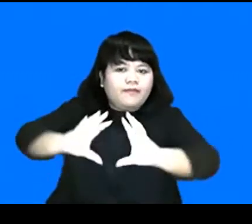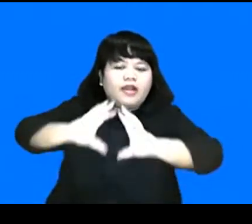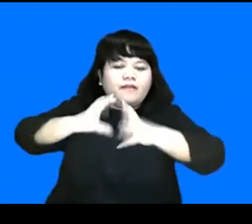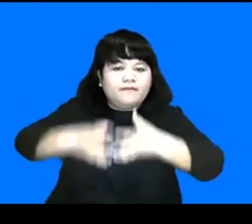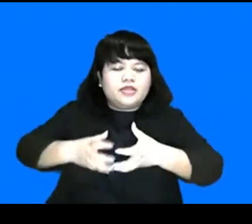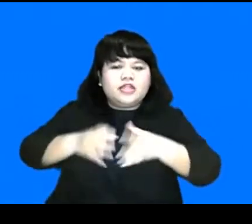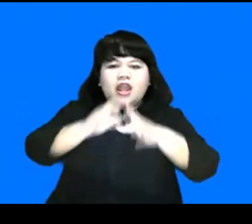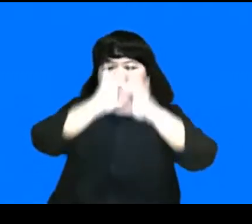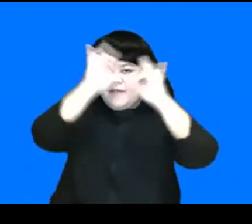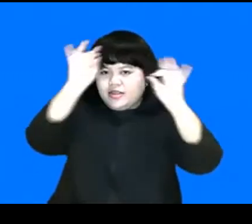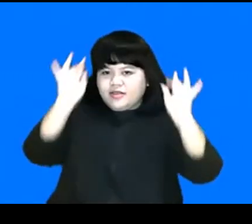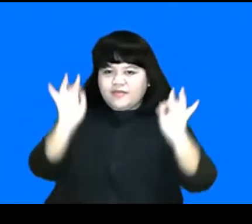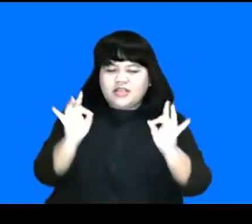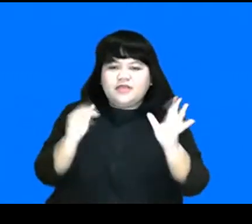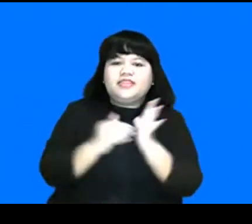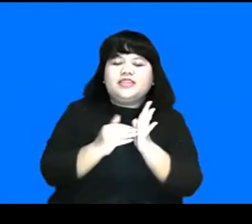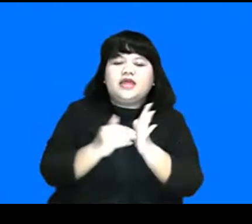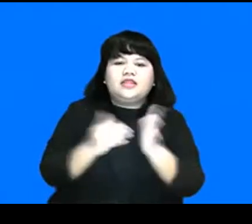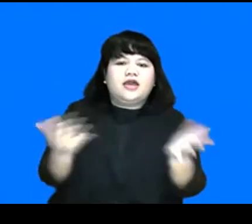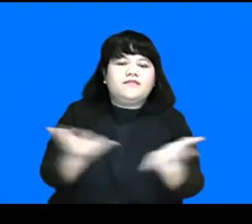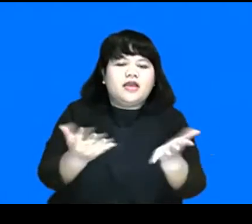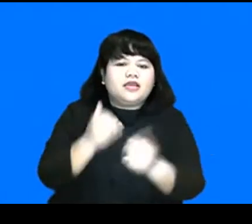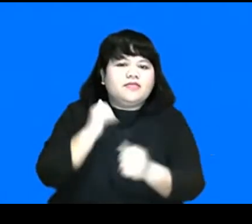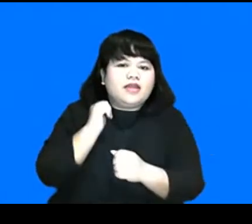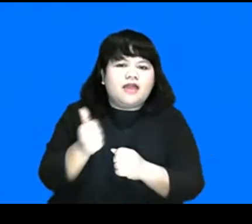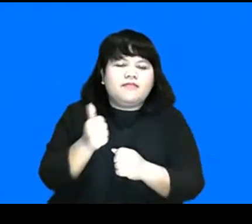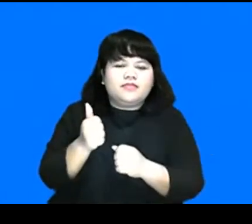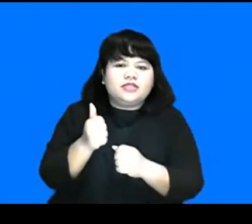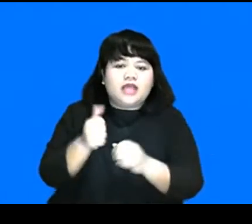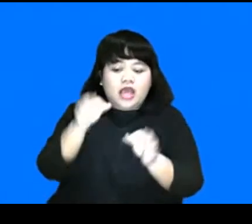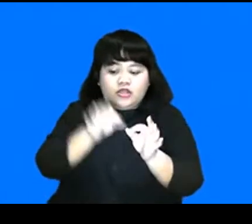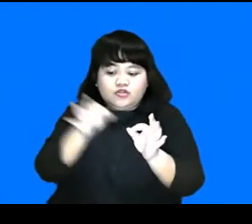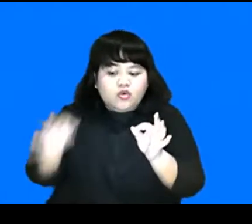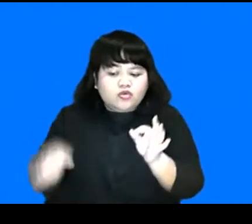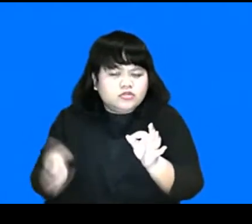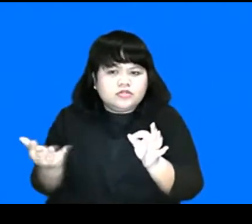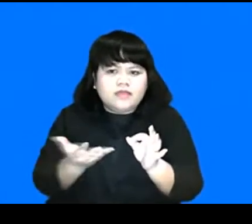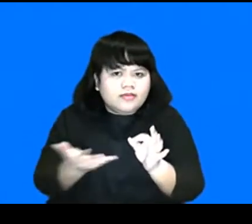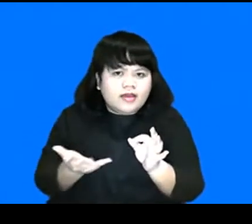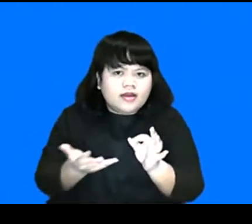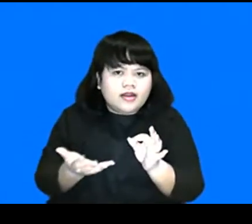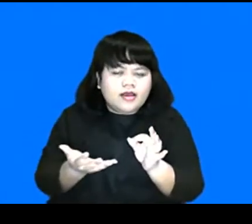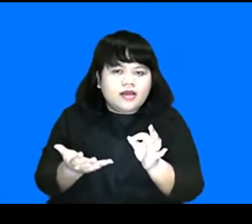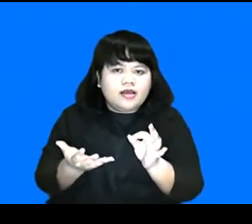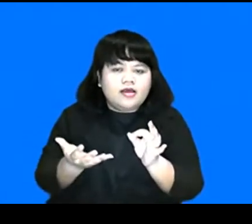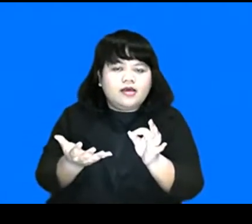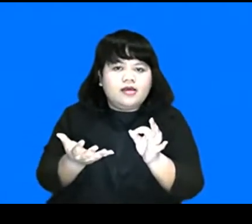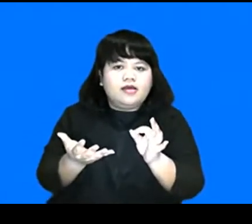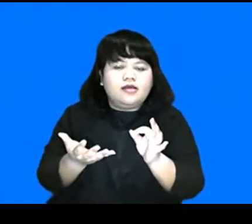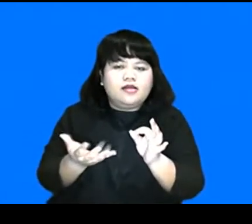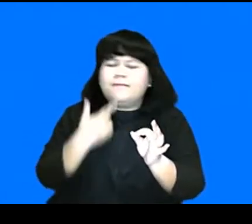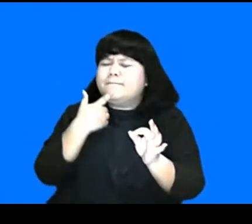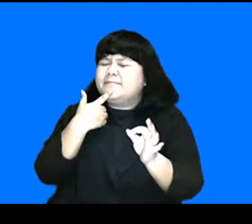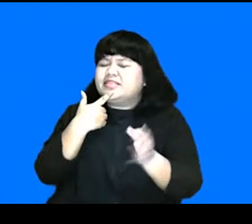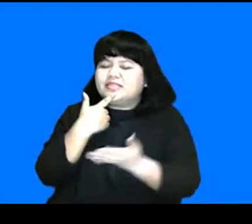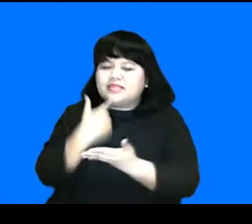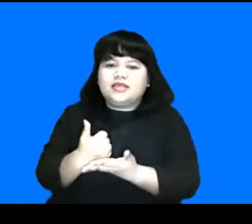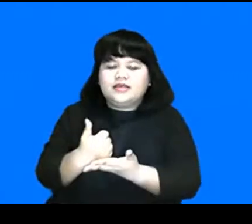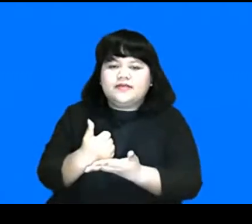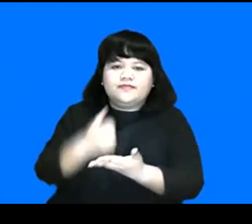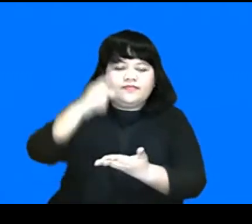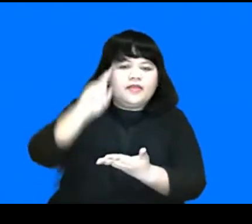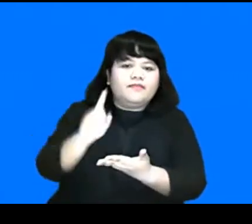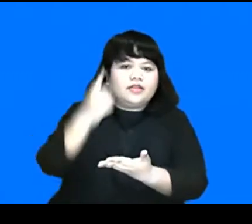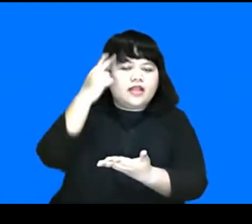can tackle both issues, which are, for me, equally important. One is to create economic possibilities,